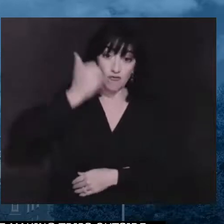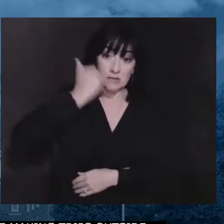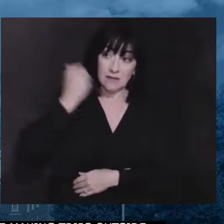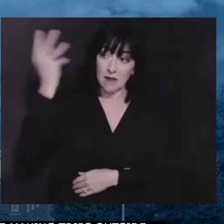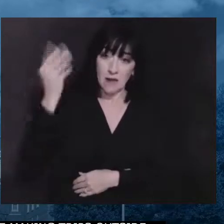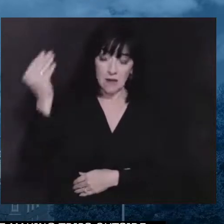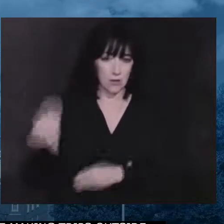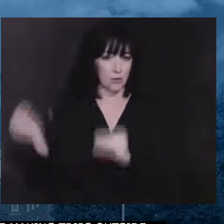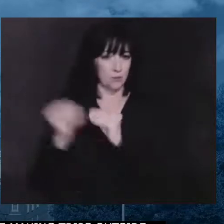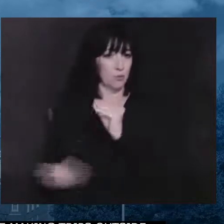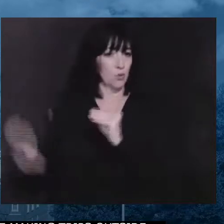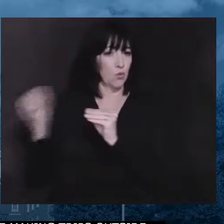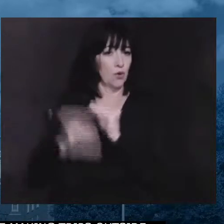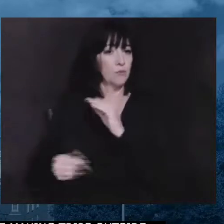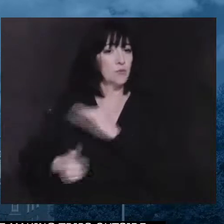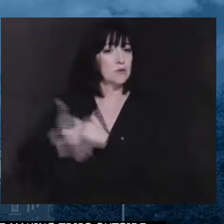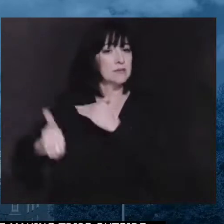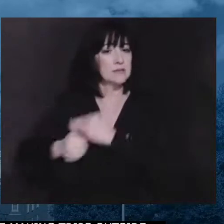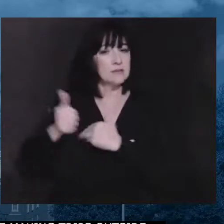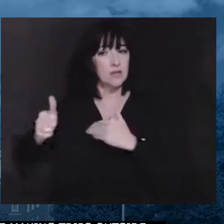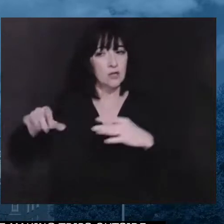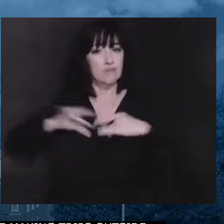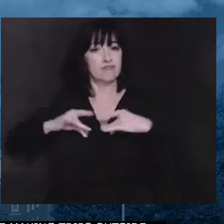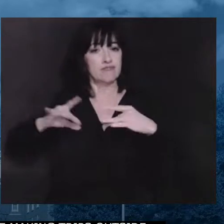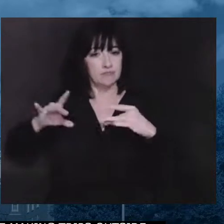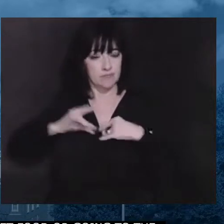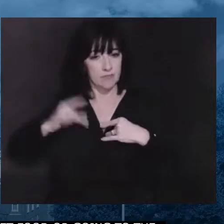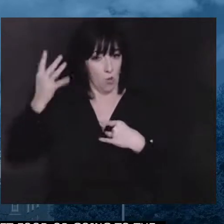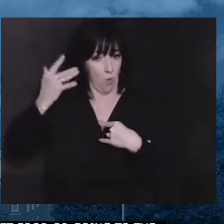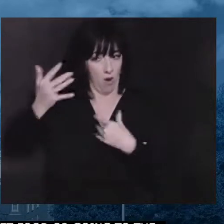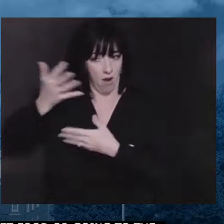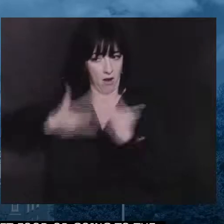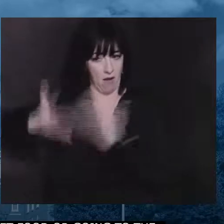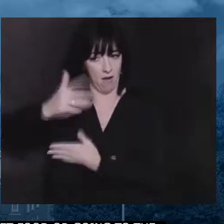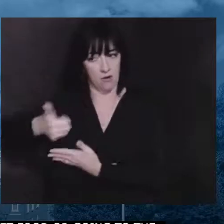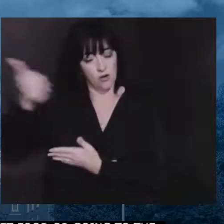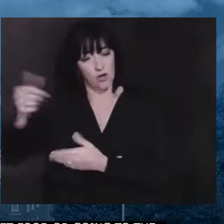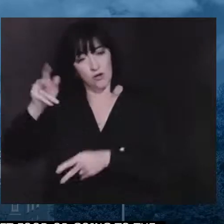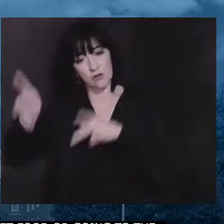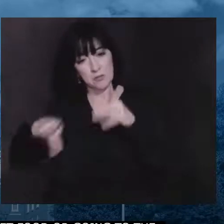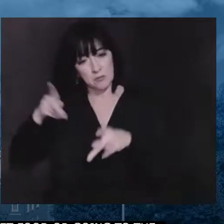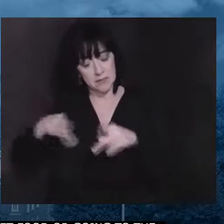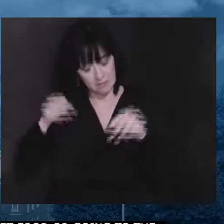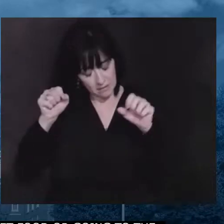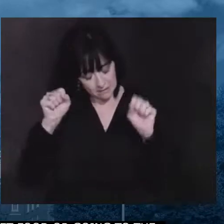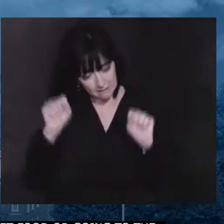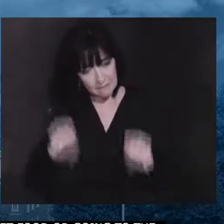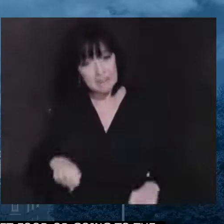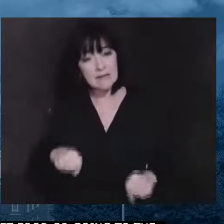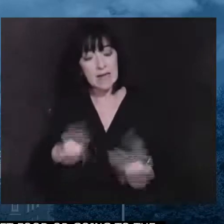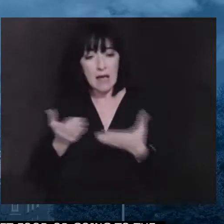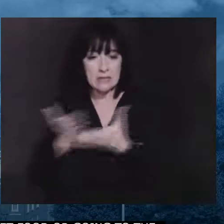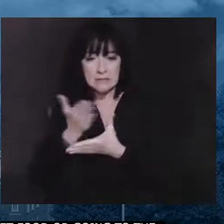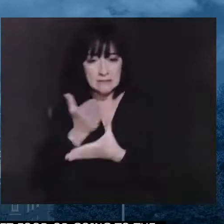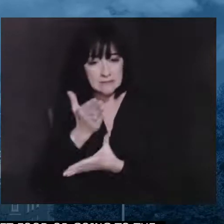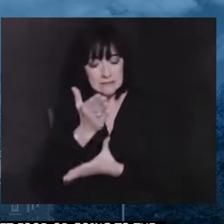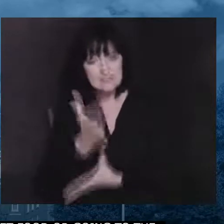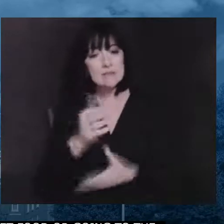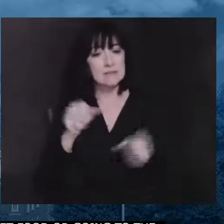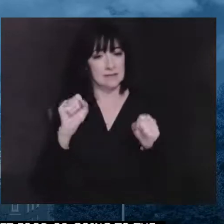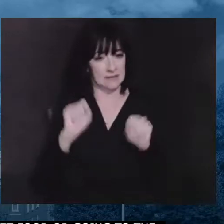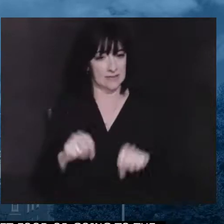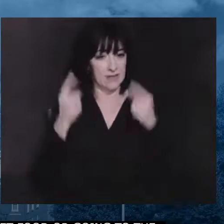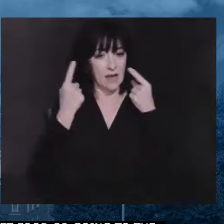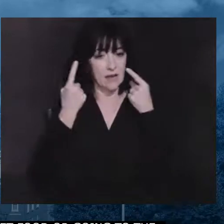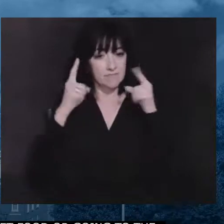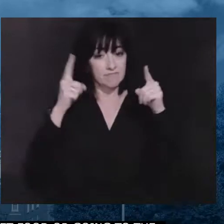avoid as many exposures as you can. We can get through this if we can lean into those